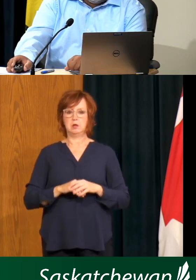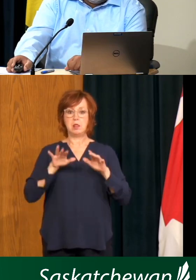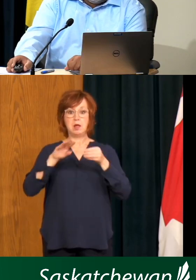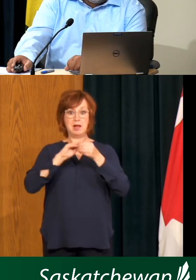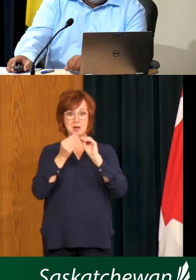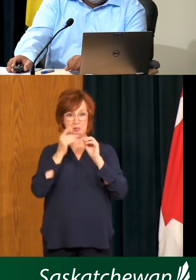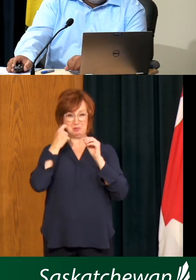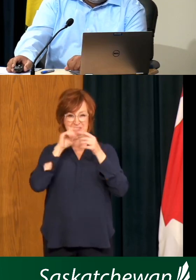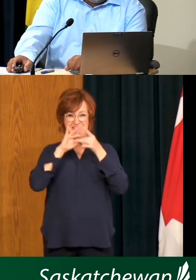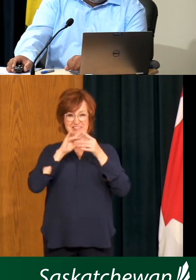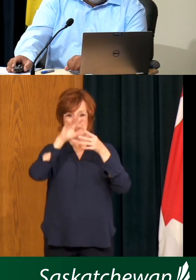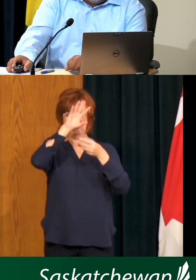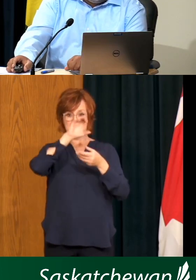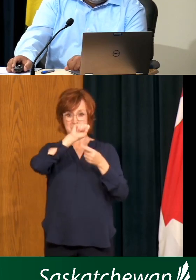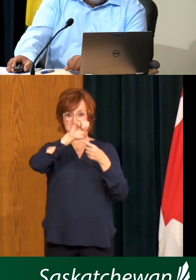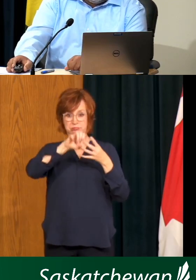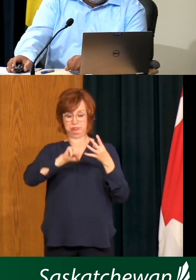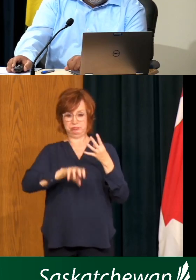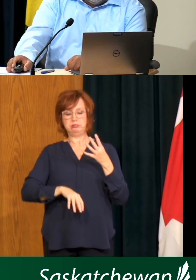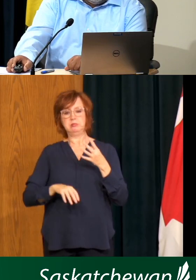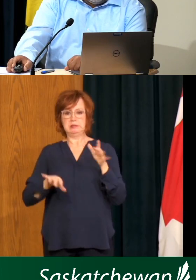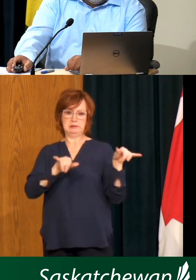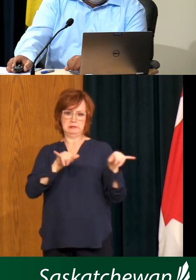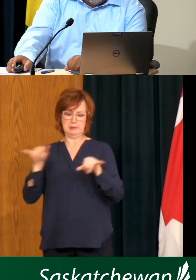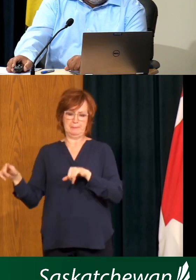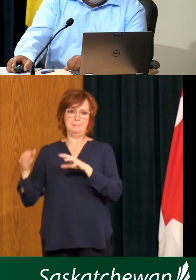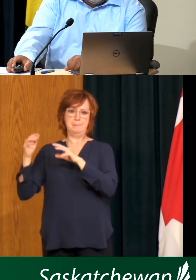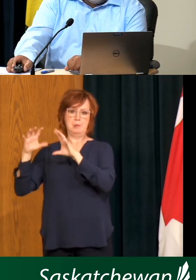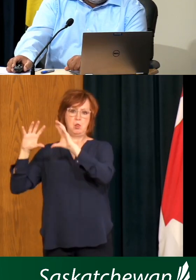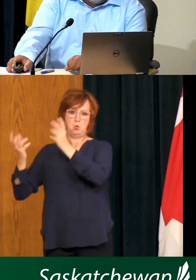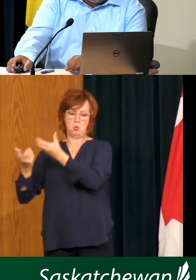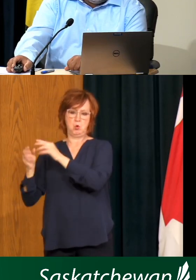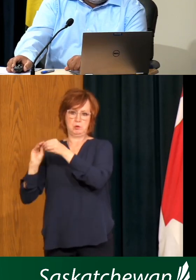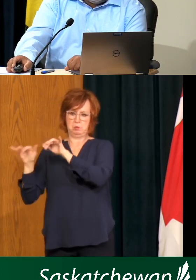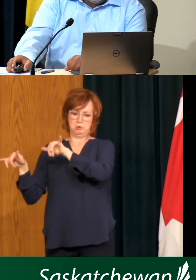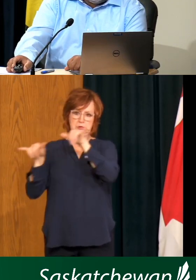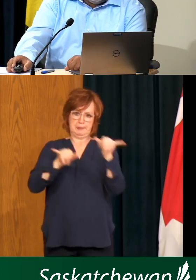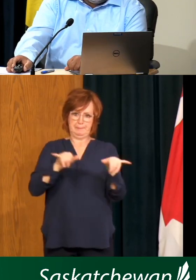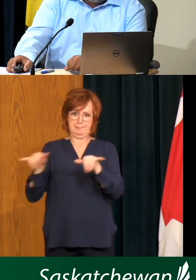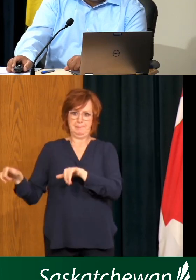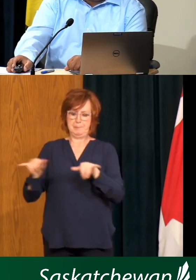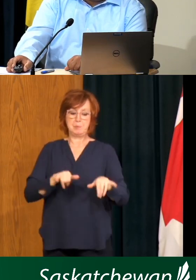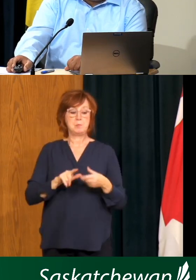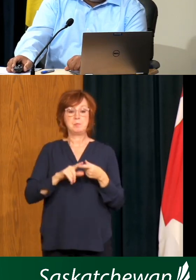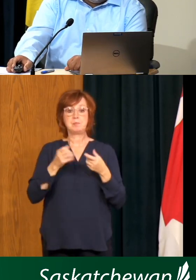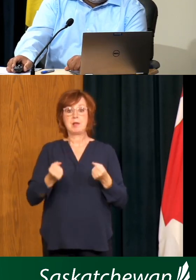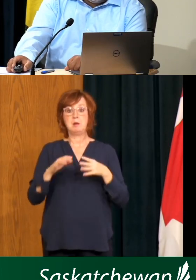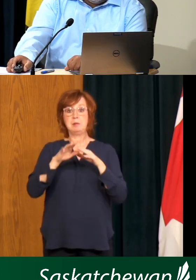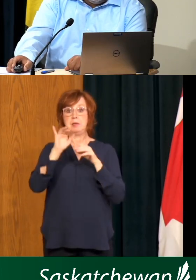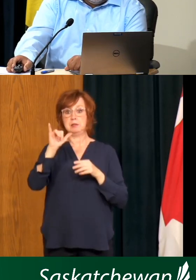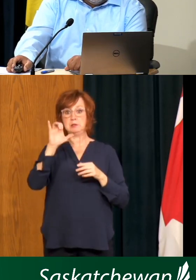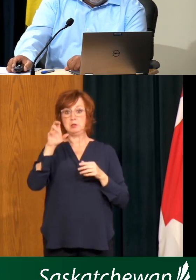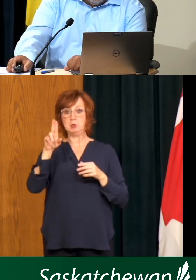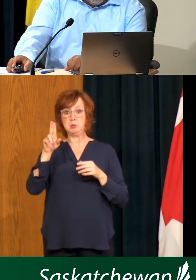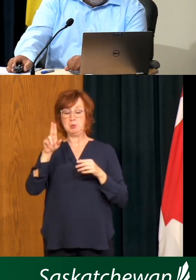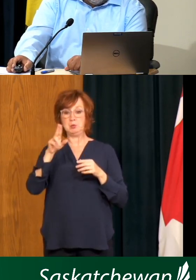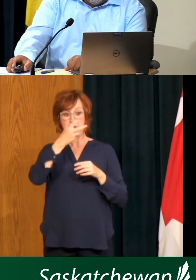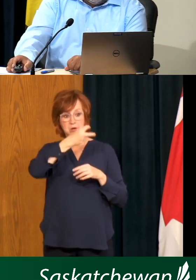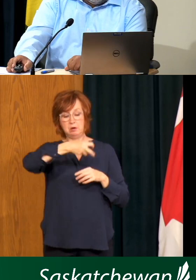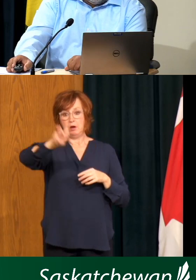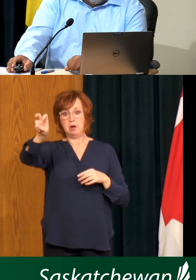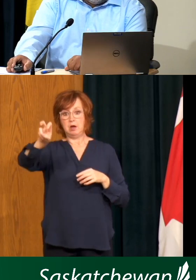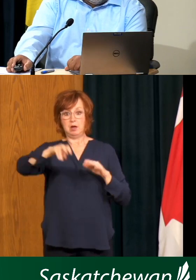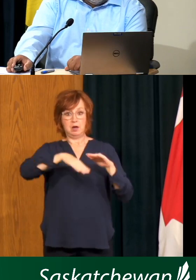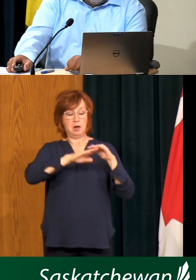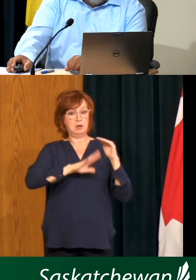been reported internationally. For ICU admissions, again, thankfully, no ICU admissions in people under 40,